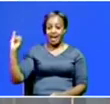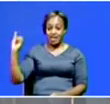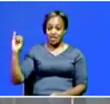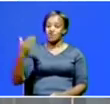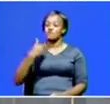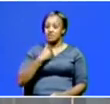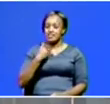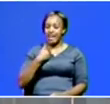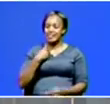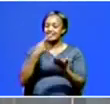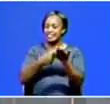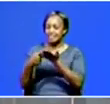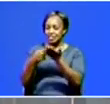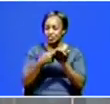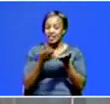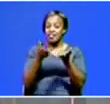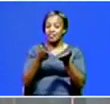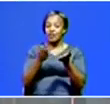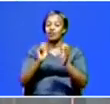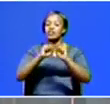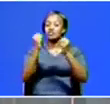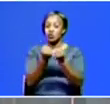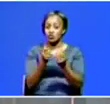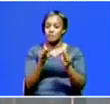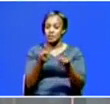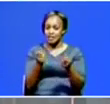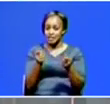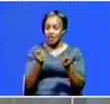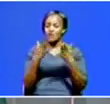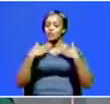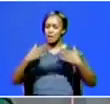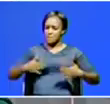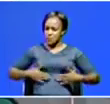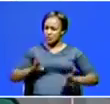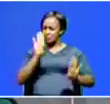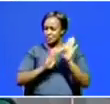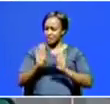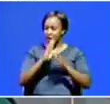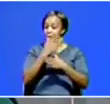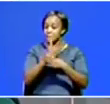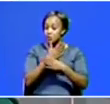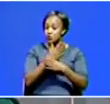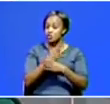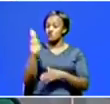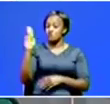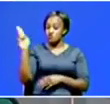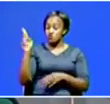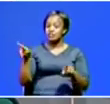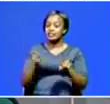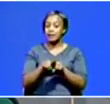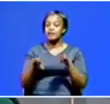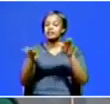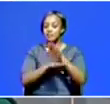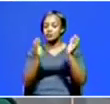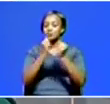on social media platforms about the body language between President Kenyatta and his deputy Ruto, with some claiming